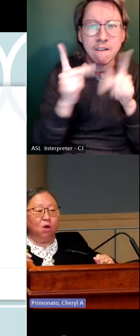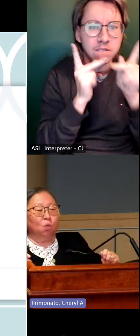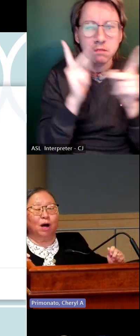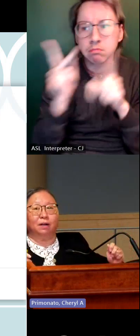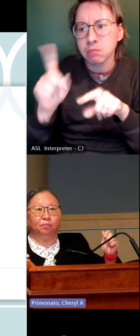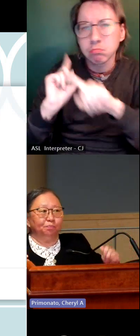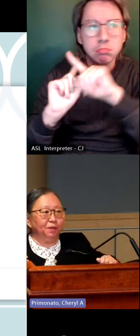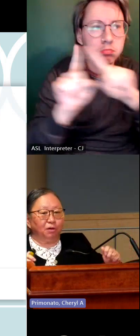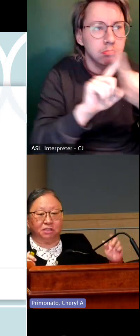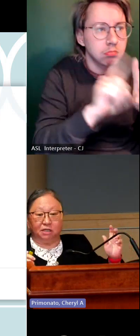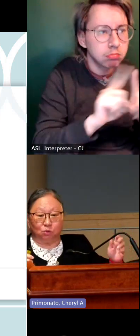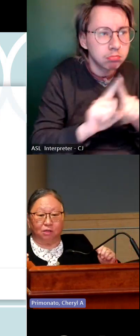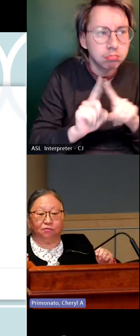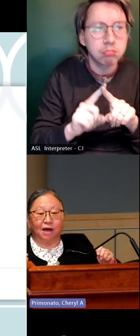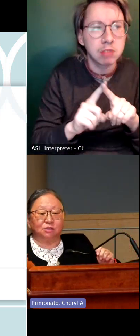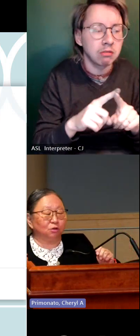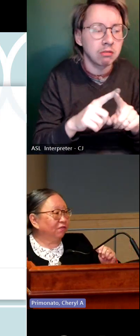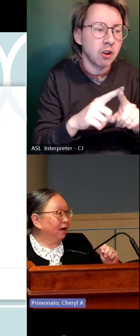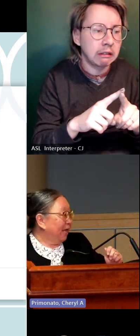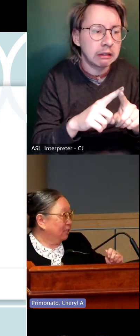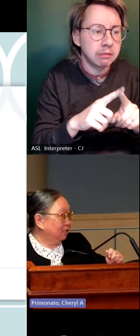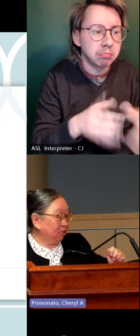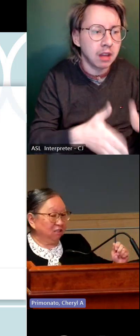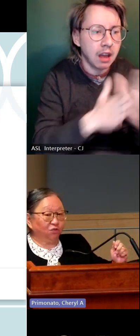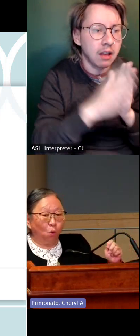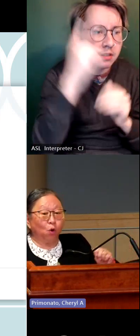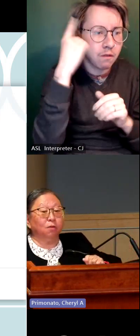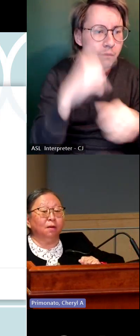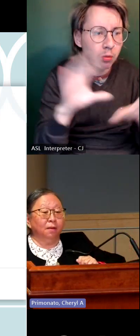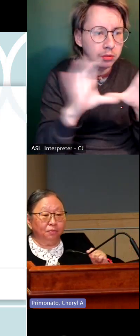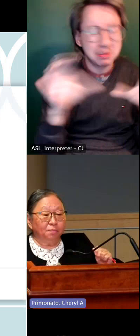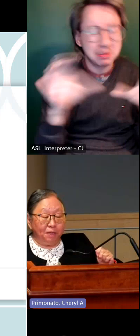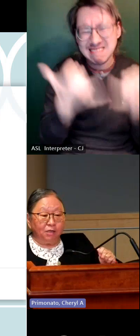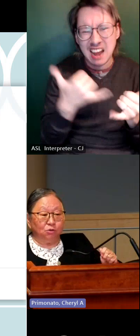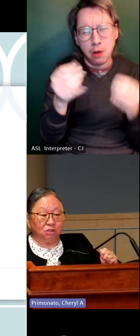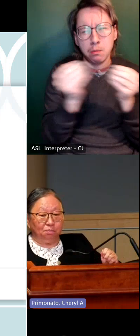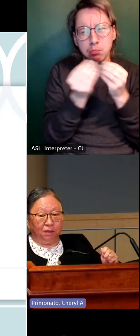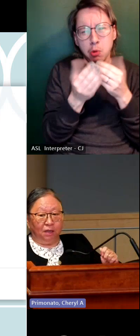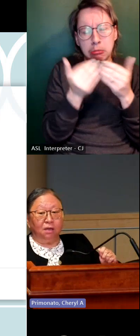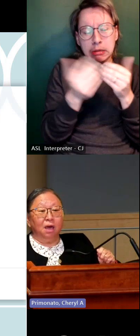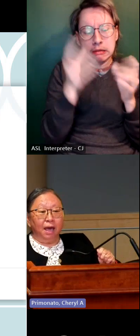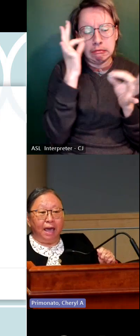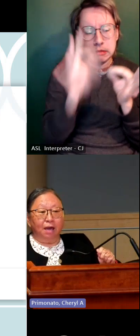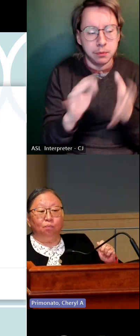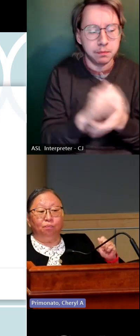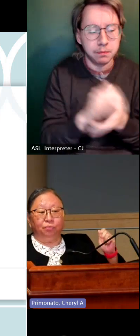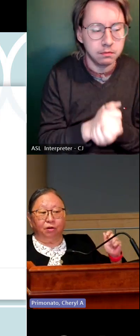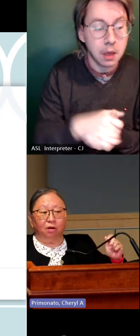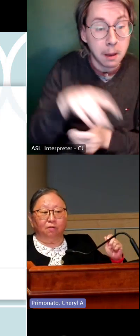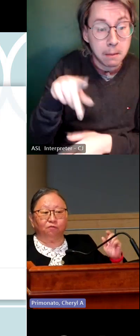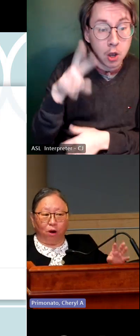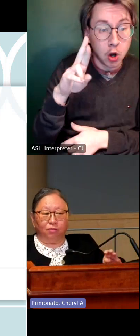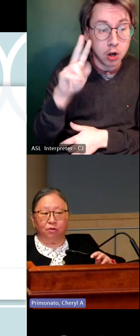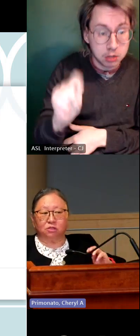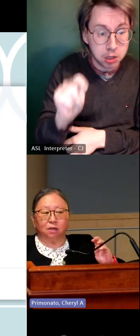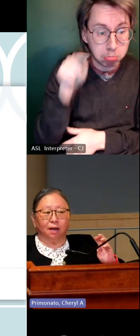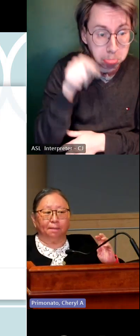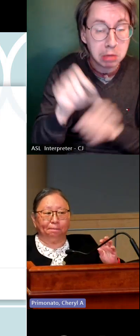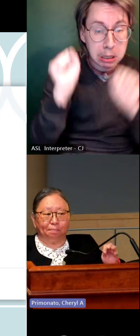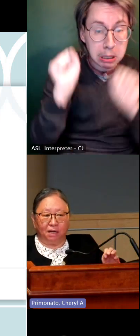that. One PRT is one of the 5 certifying agencies for the PAUCP, and there are